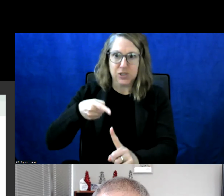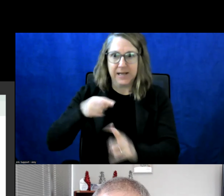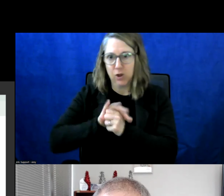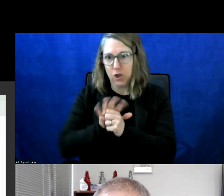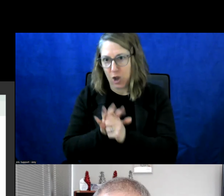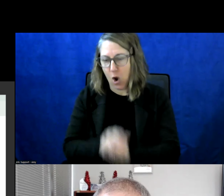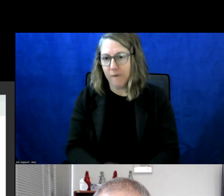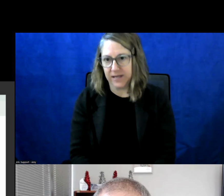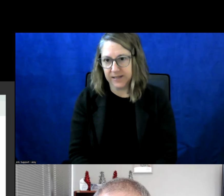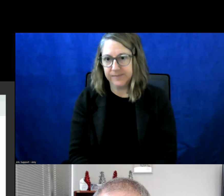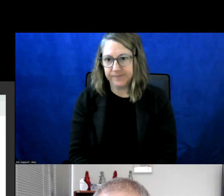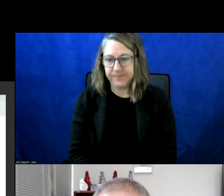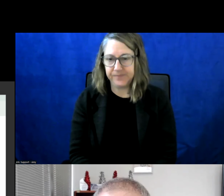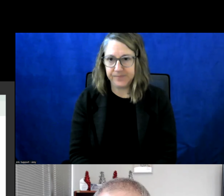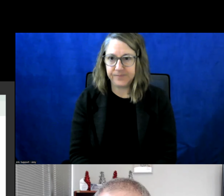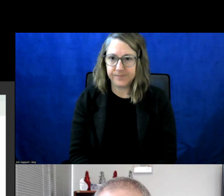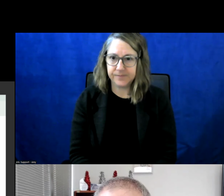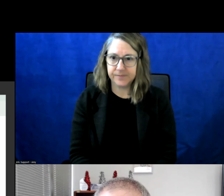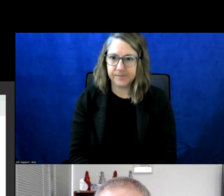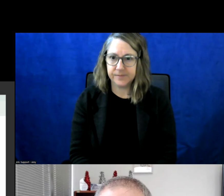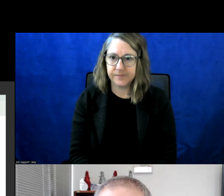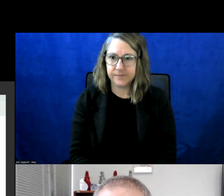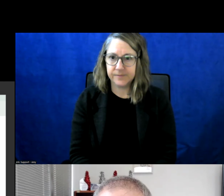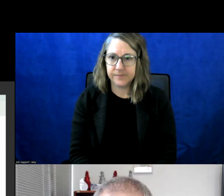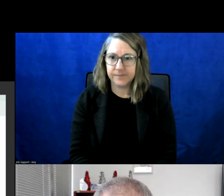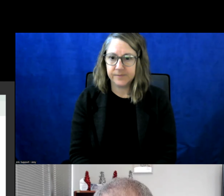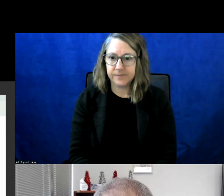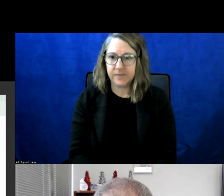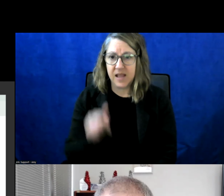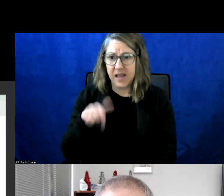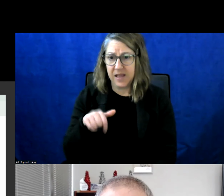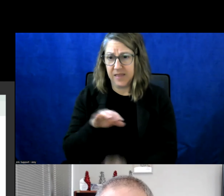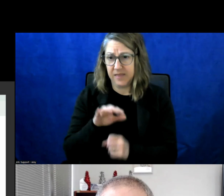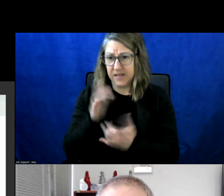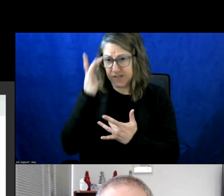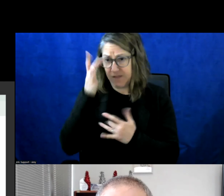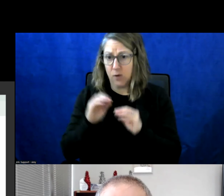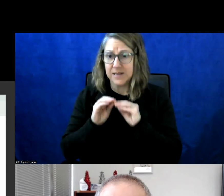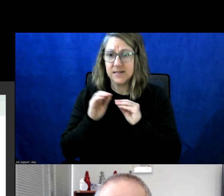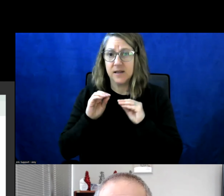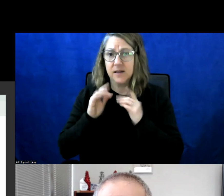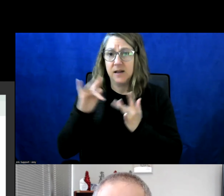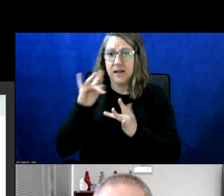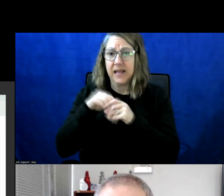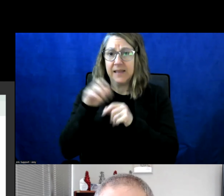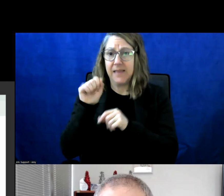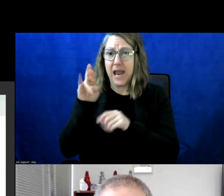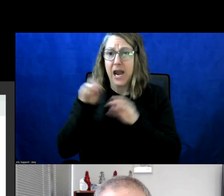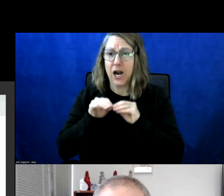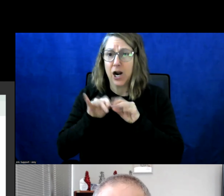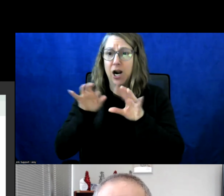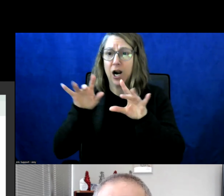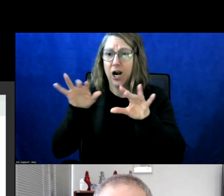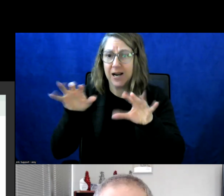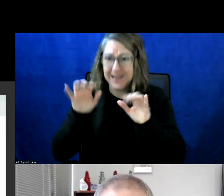So for COVID, this virus is airborne. That means that it lingers in the air and